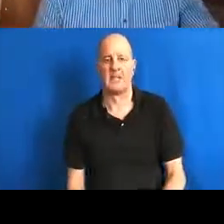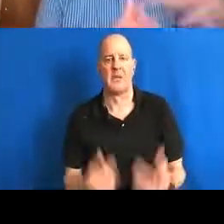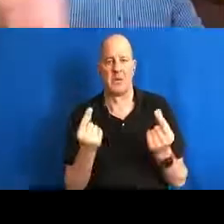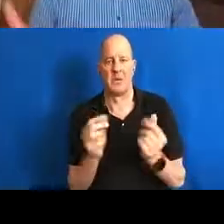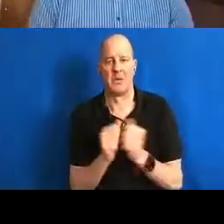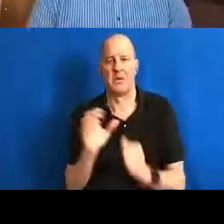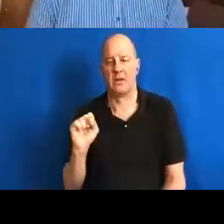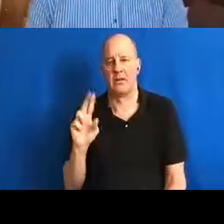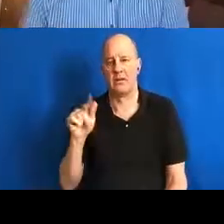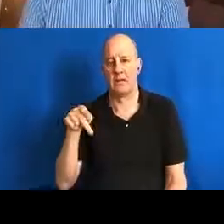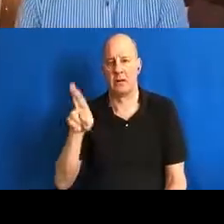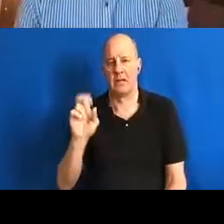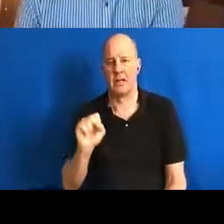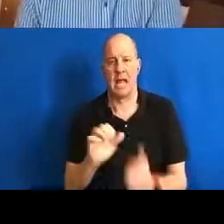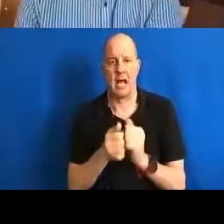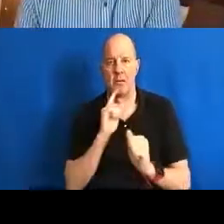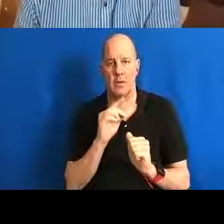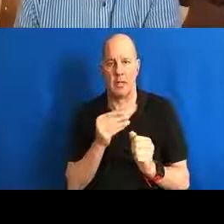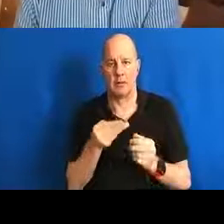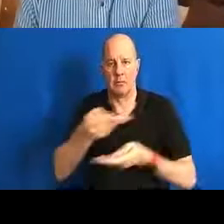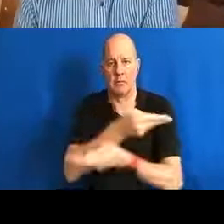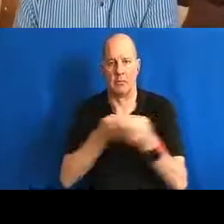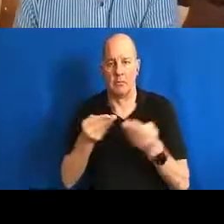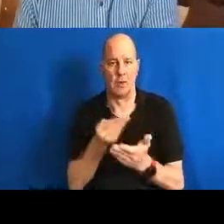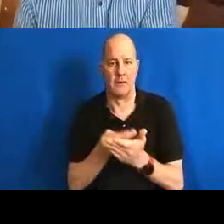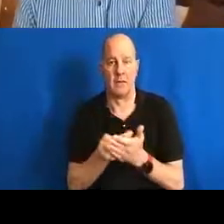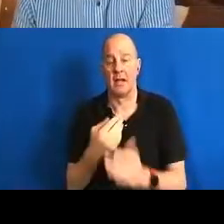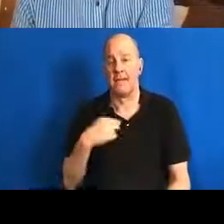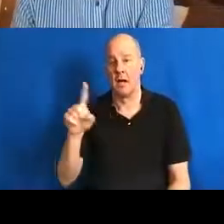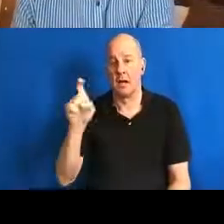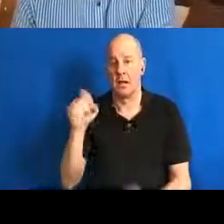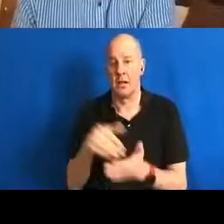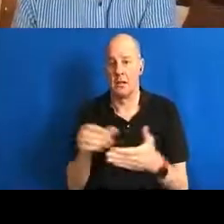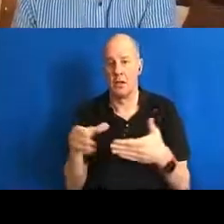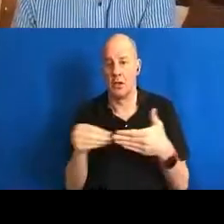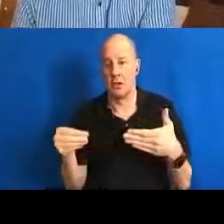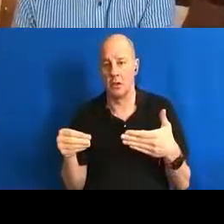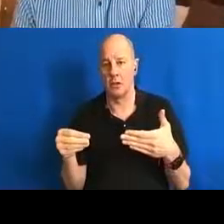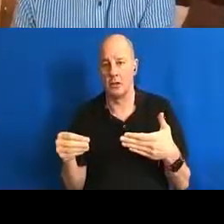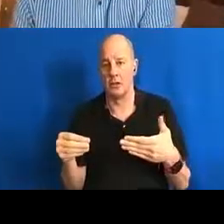to move that money around to the different people? So we have $100,000 in surplus,